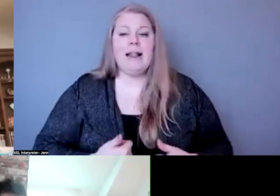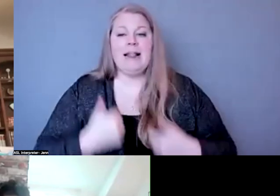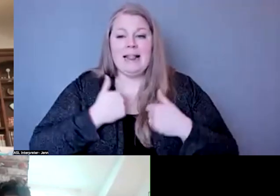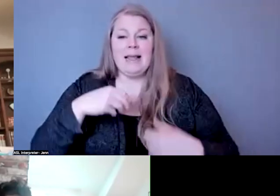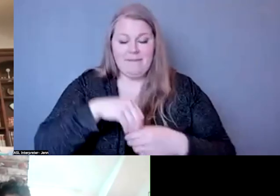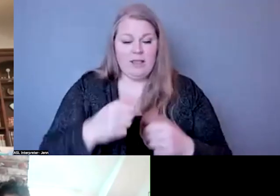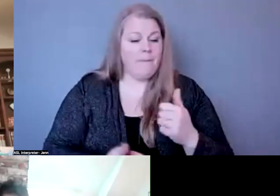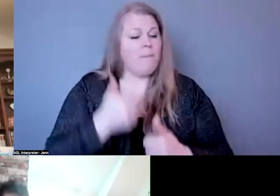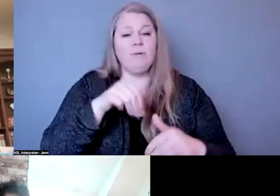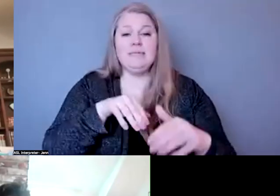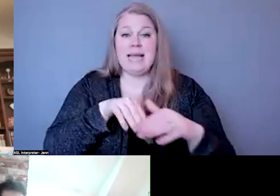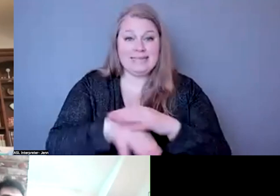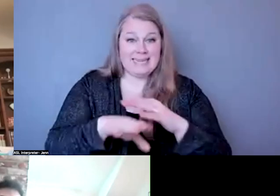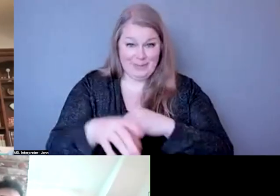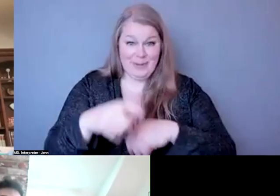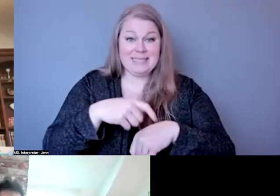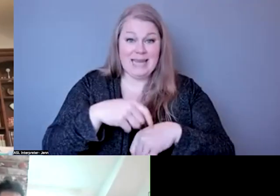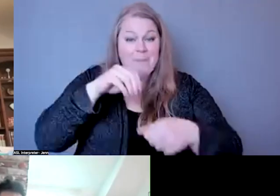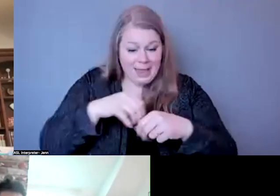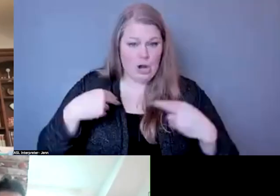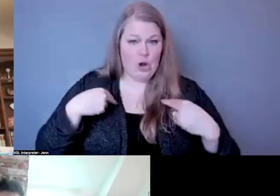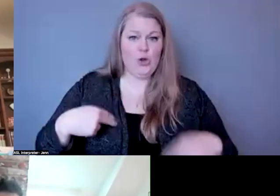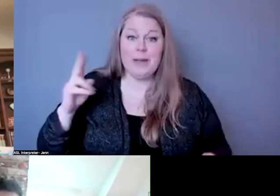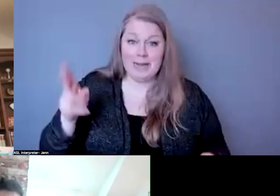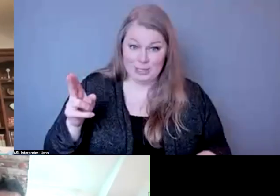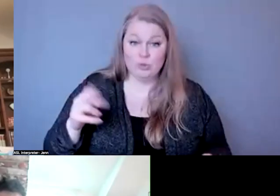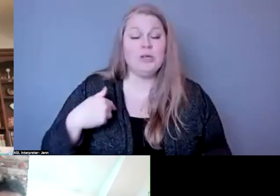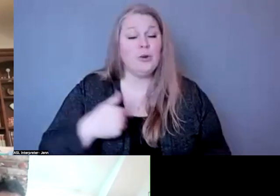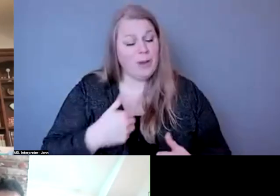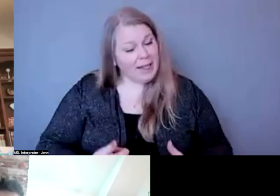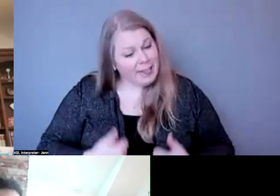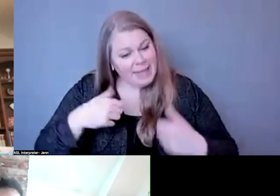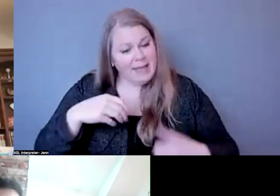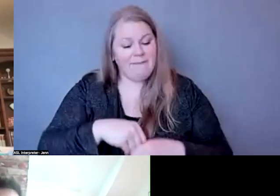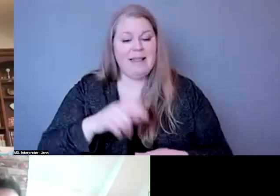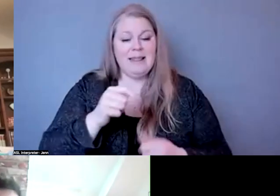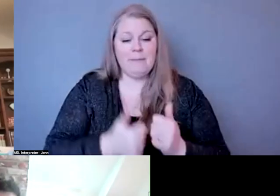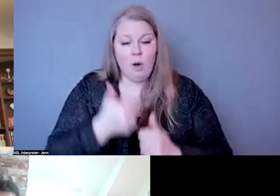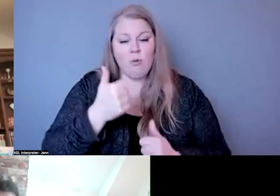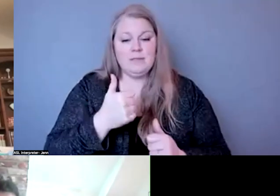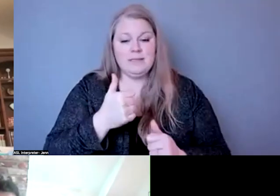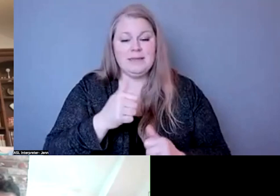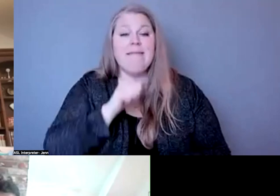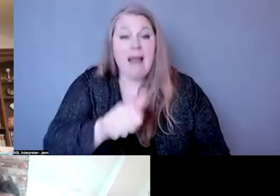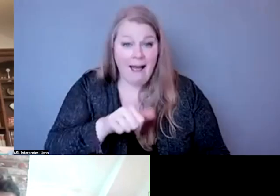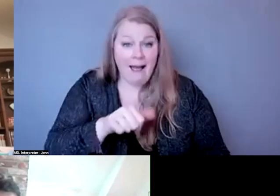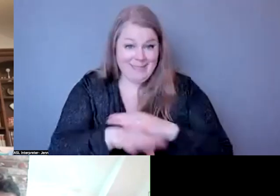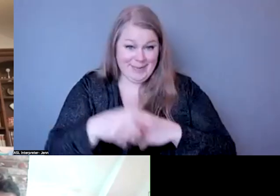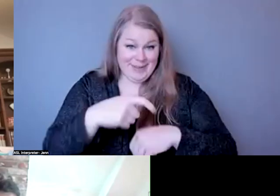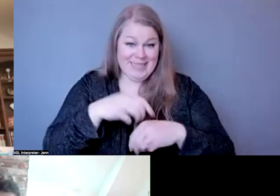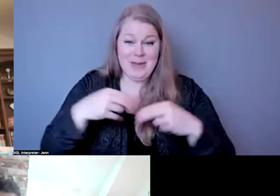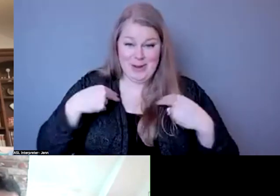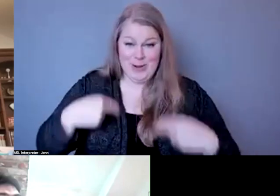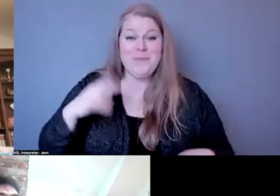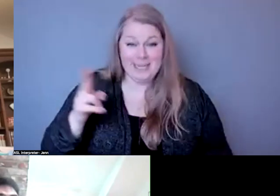most accessible time in human history, and we live in the most inaccessible time at human history.